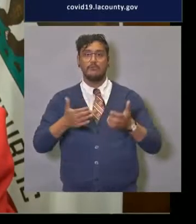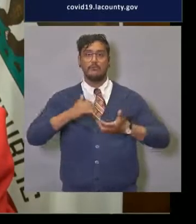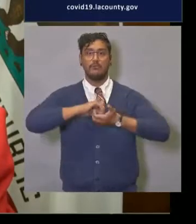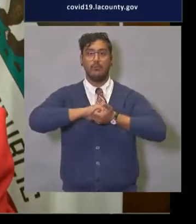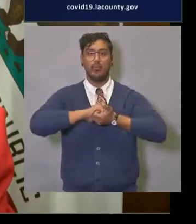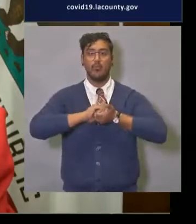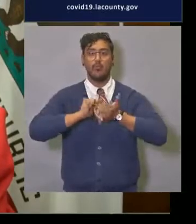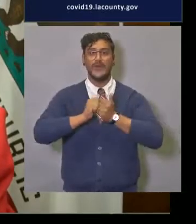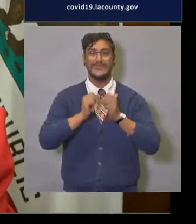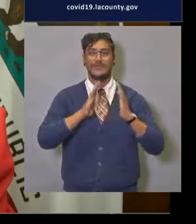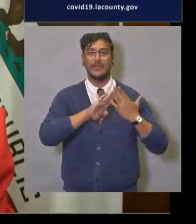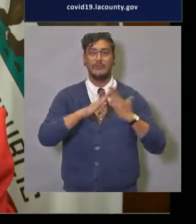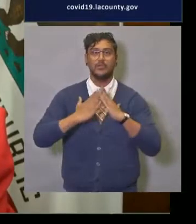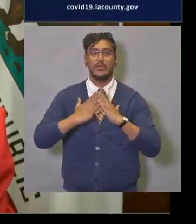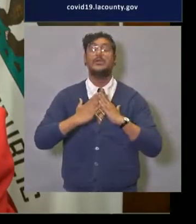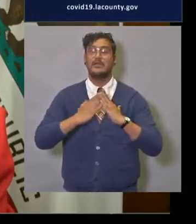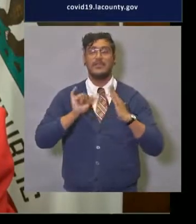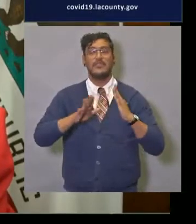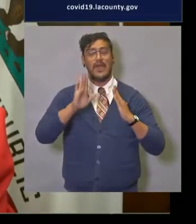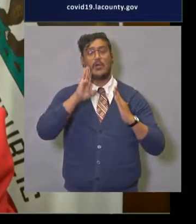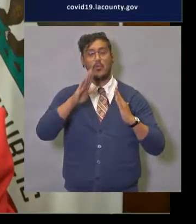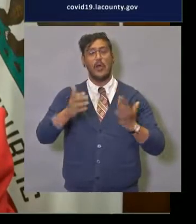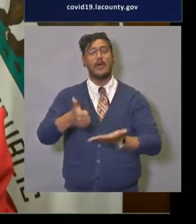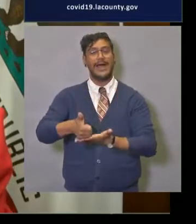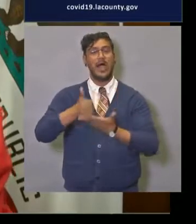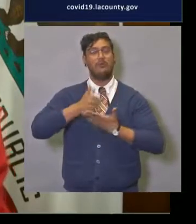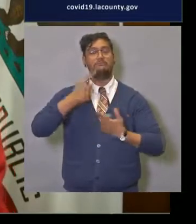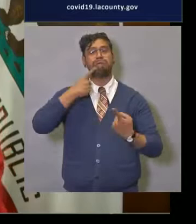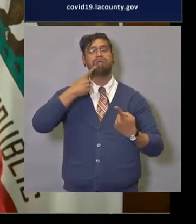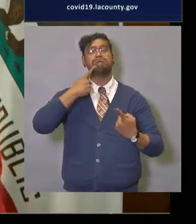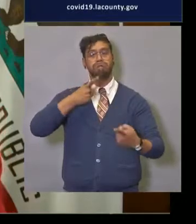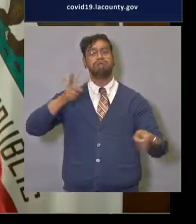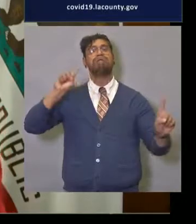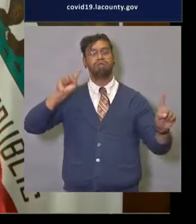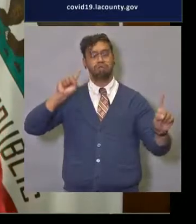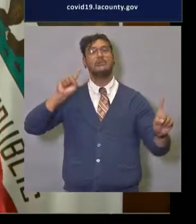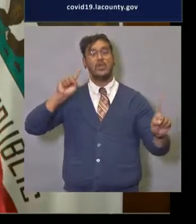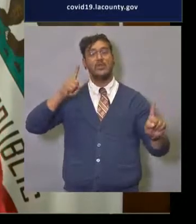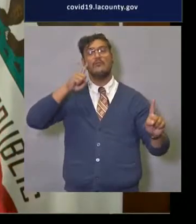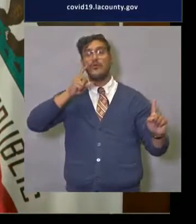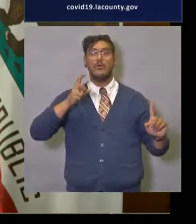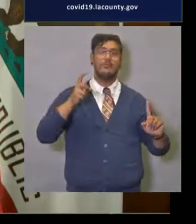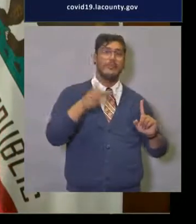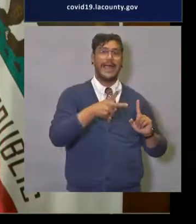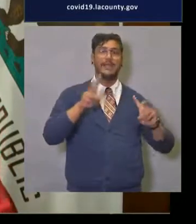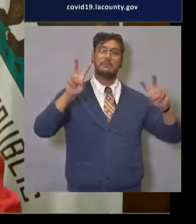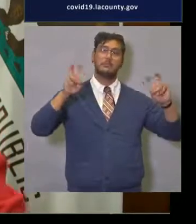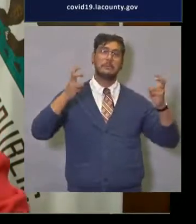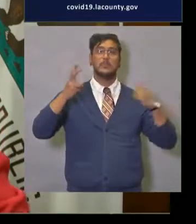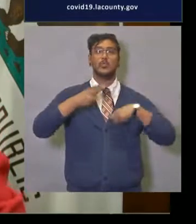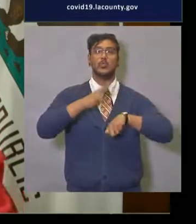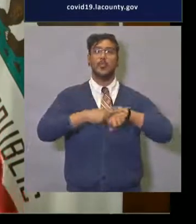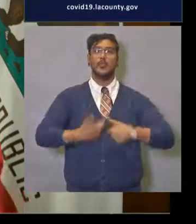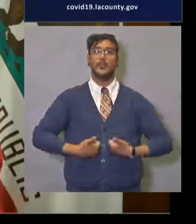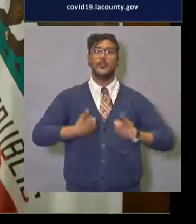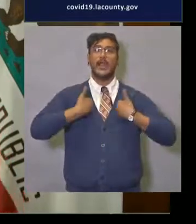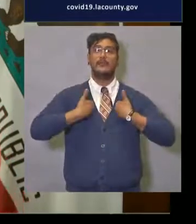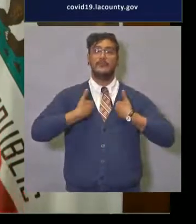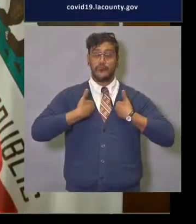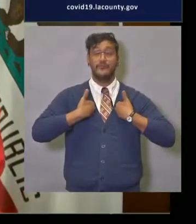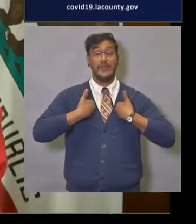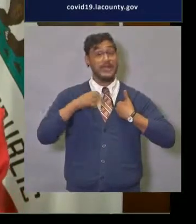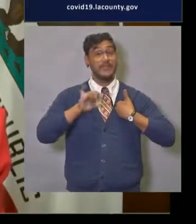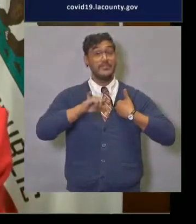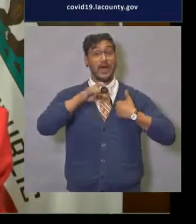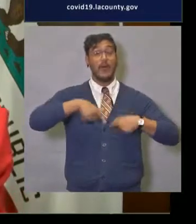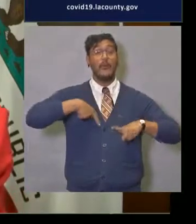community, that will get us through the pandemic to return to some semblance of a normal life. And when we get there, there